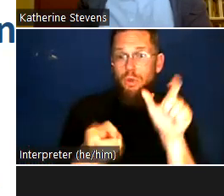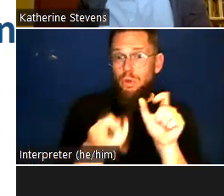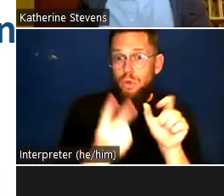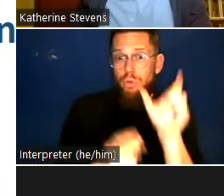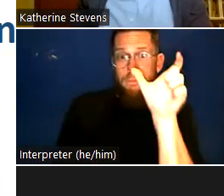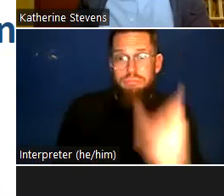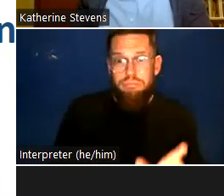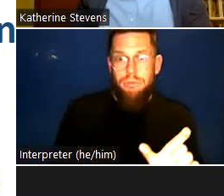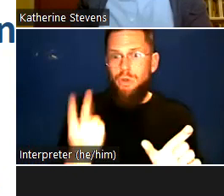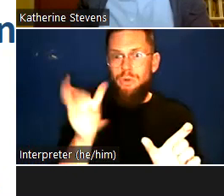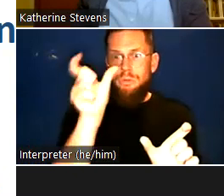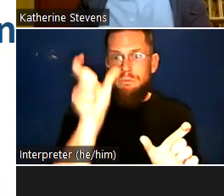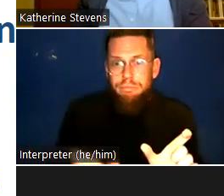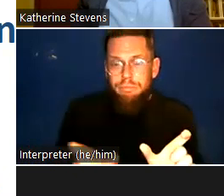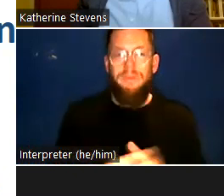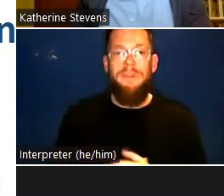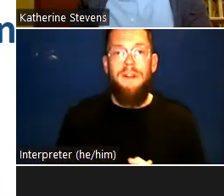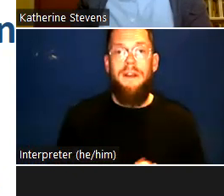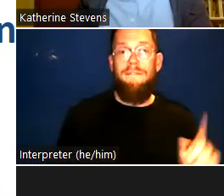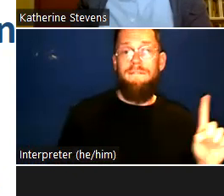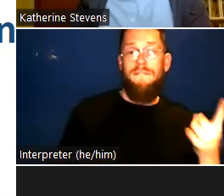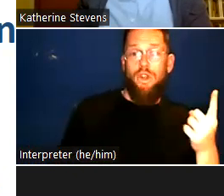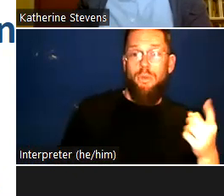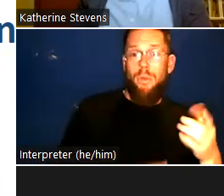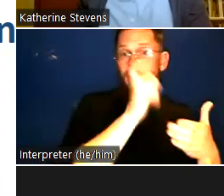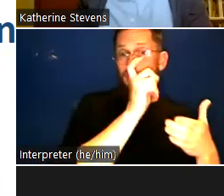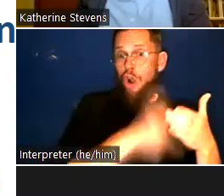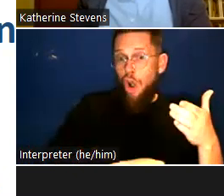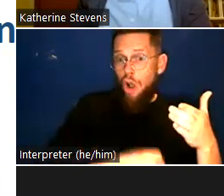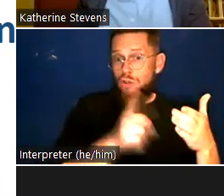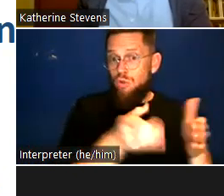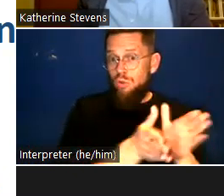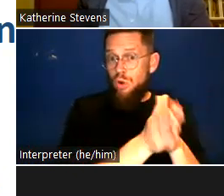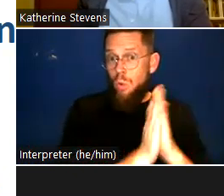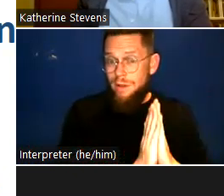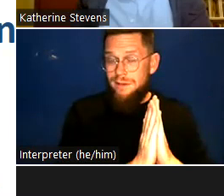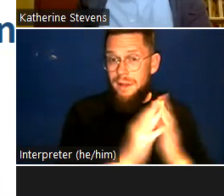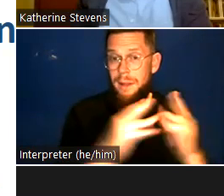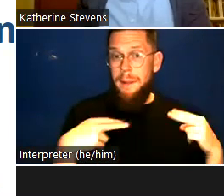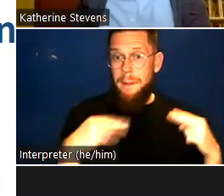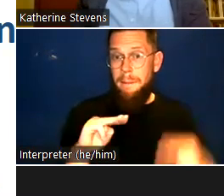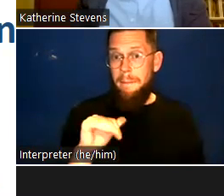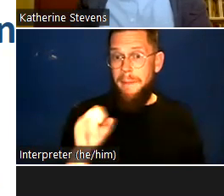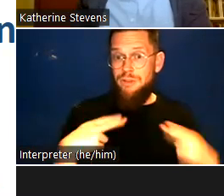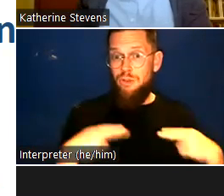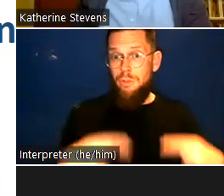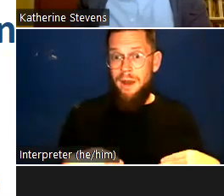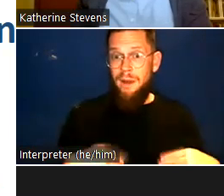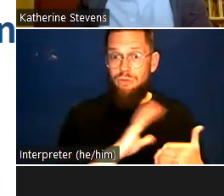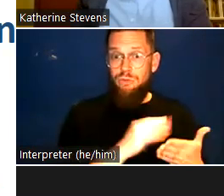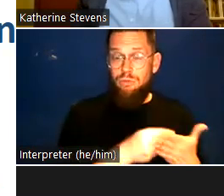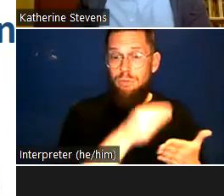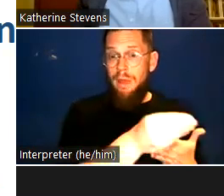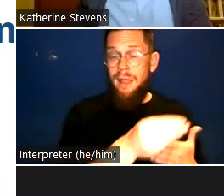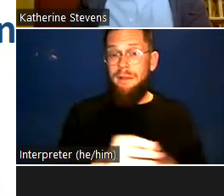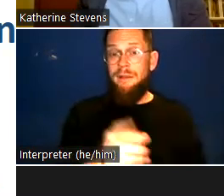first are the columns related to the cost you're requesting Mass Humanities funds to cover. The second two in